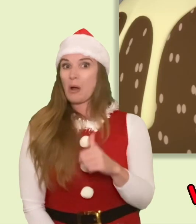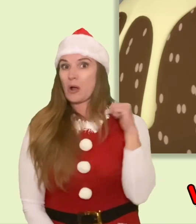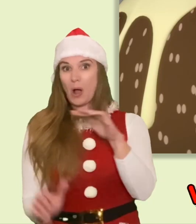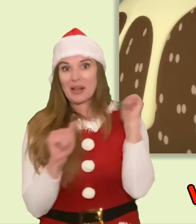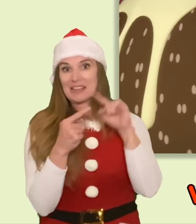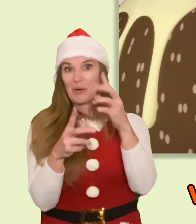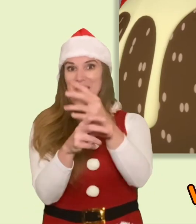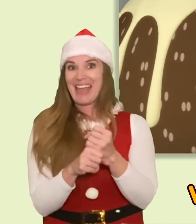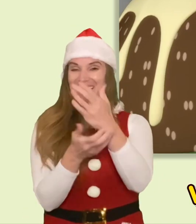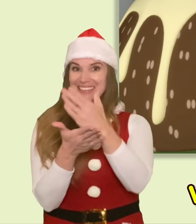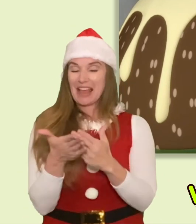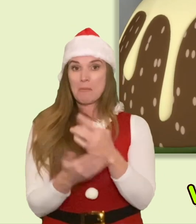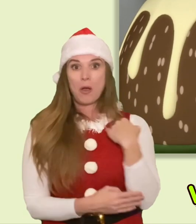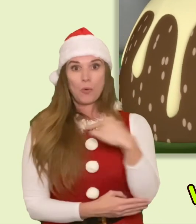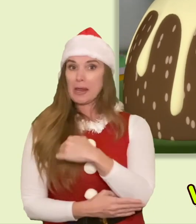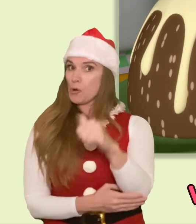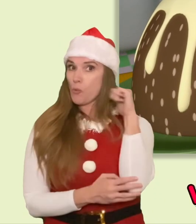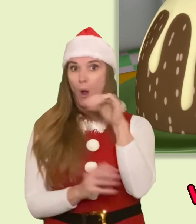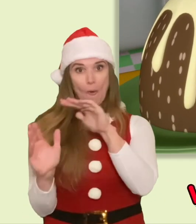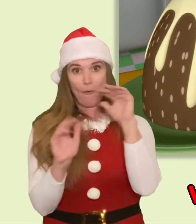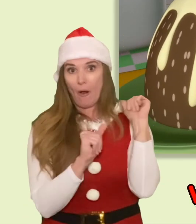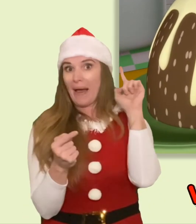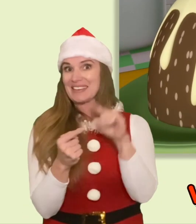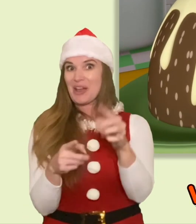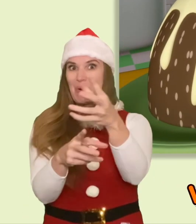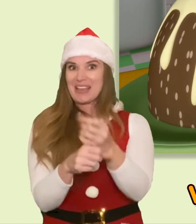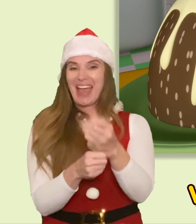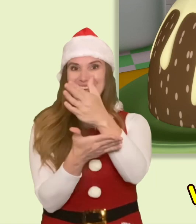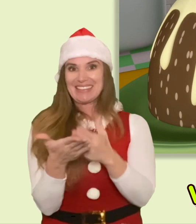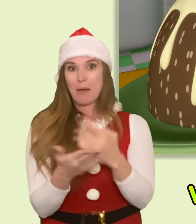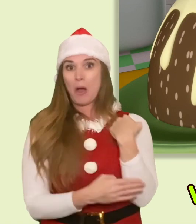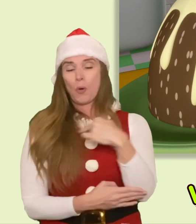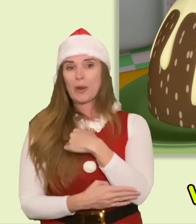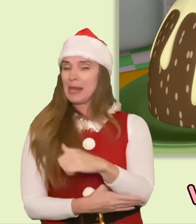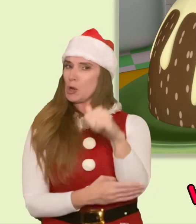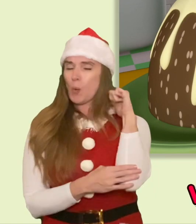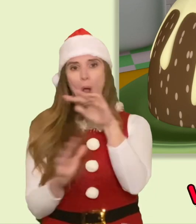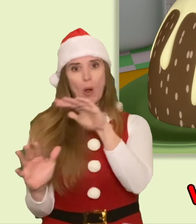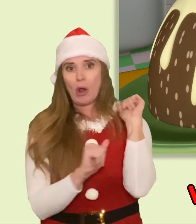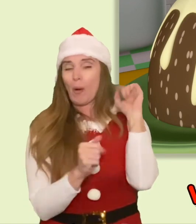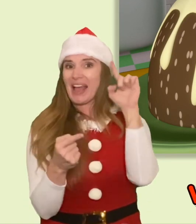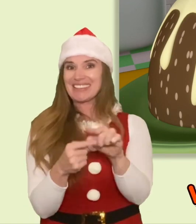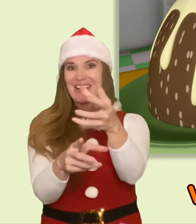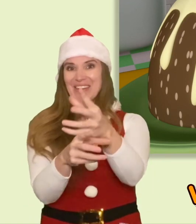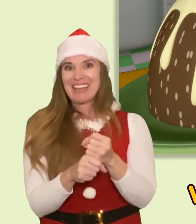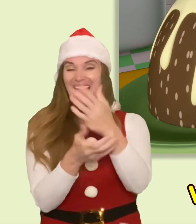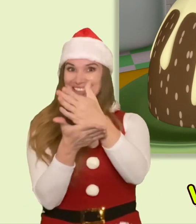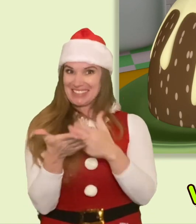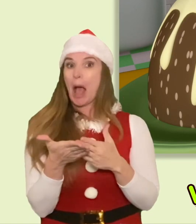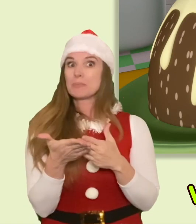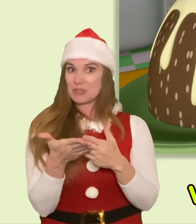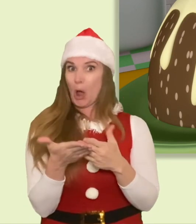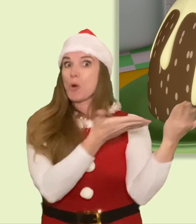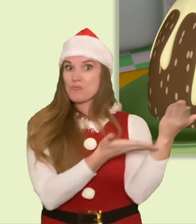We won't go until we get some. We won't go until we get some. We won't go until we